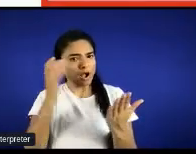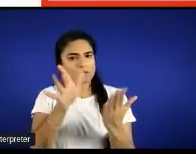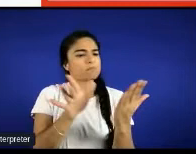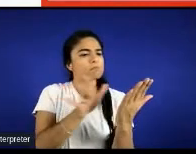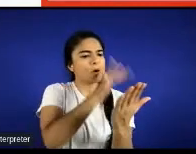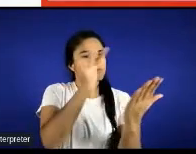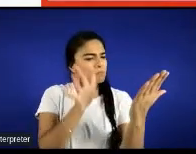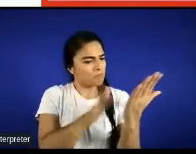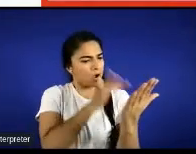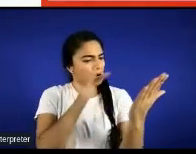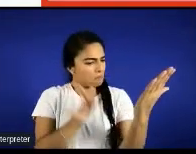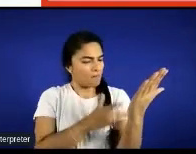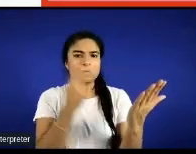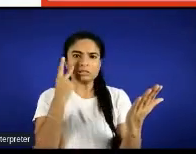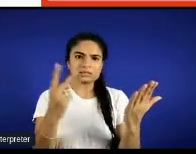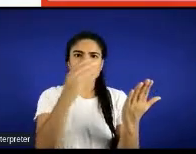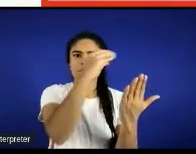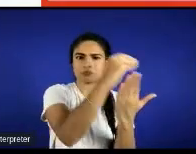on